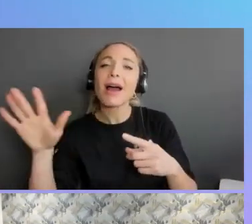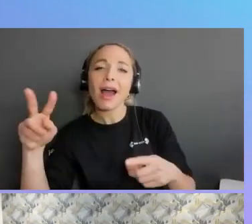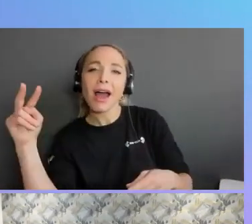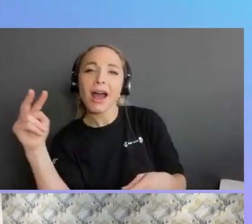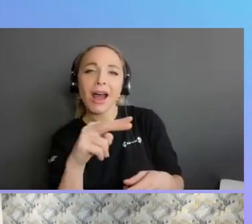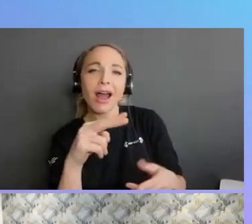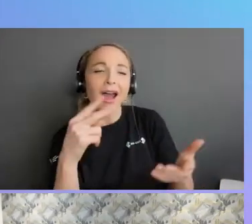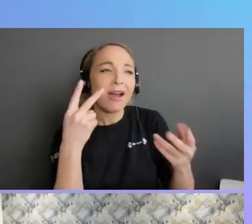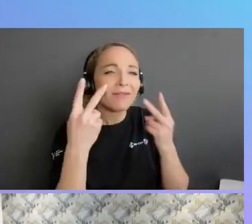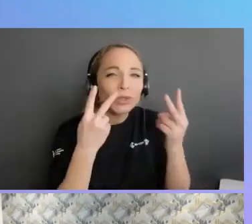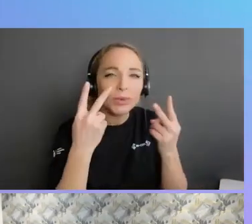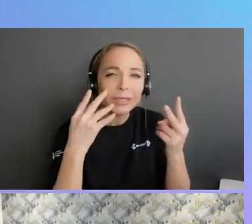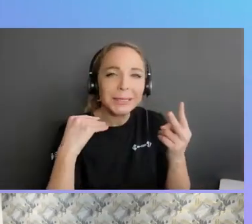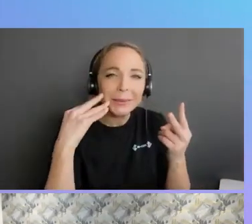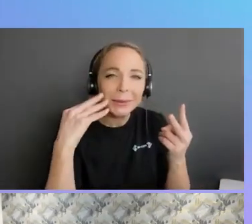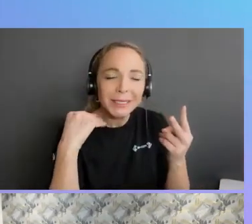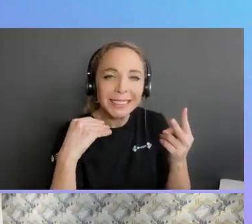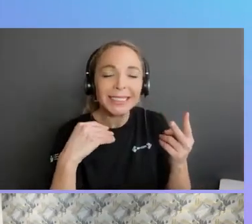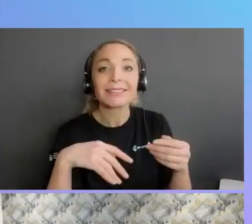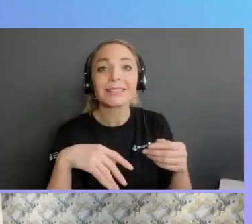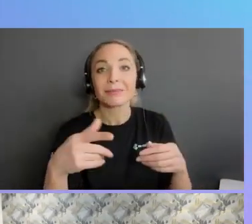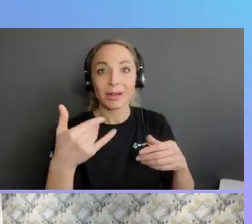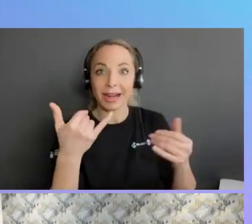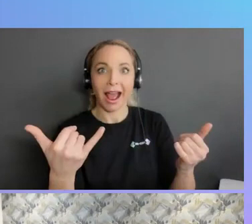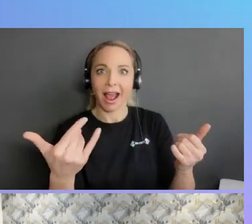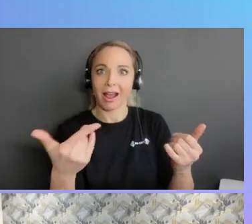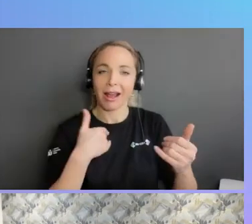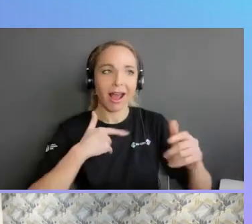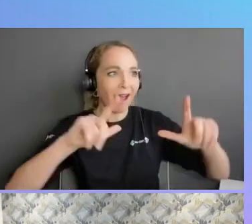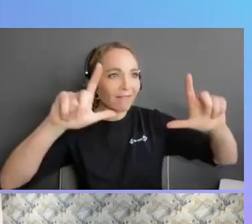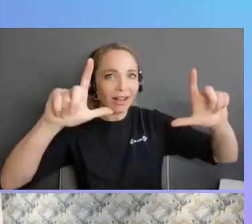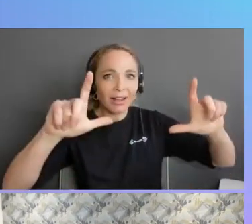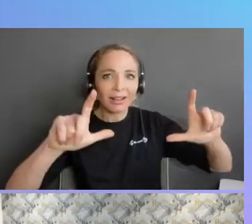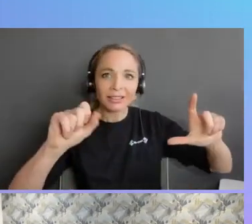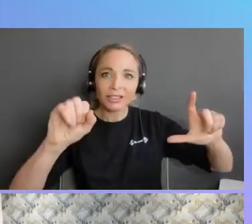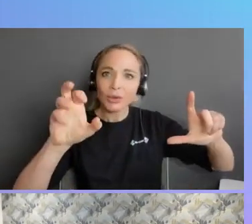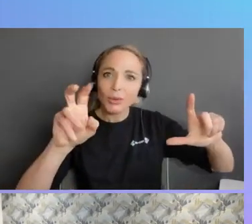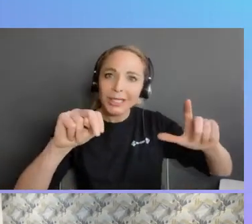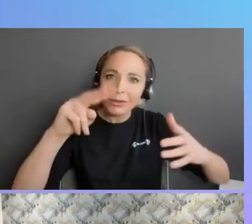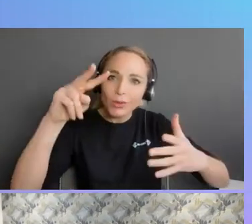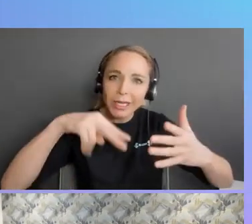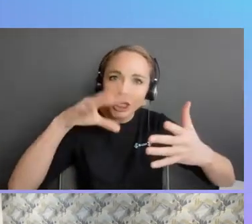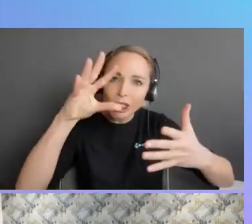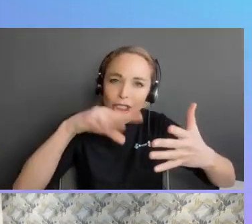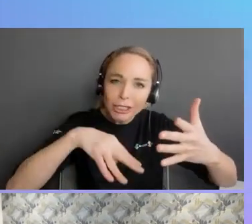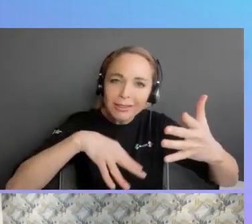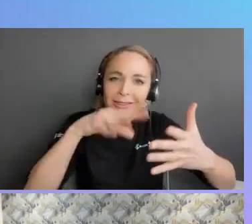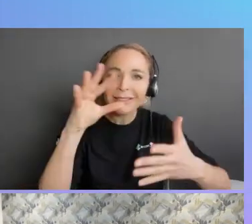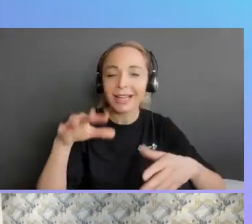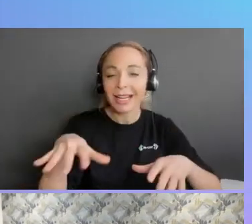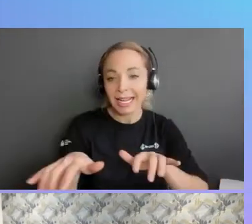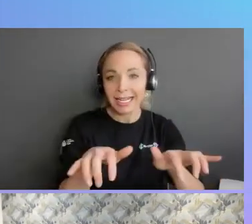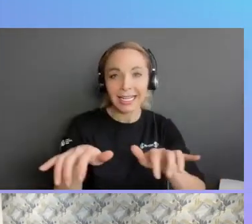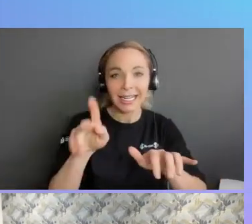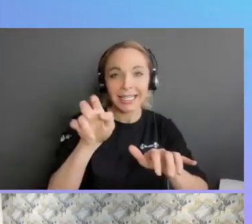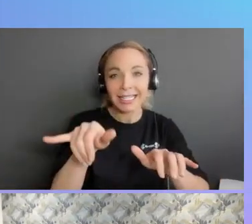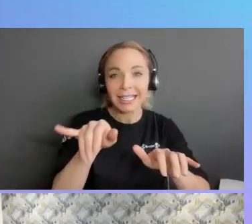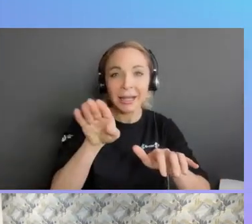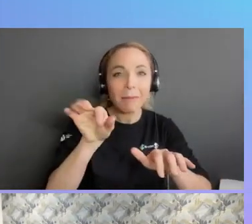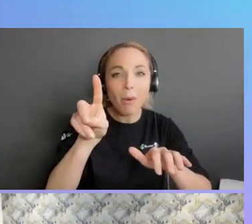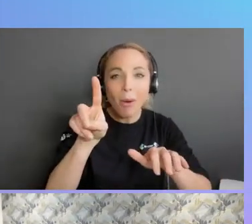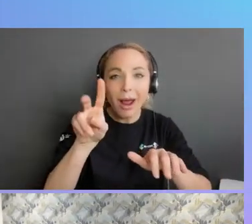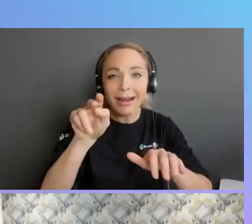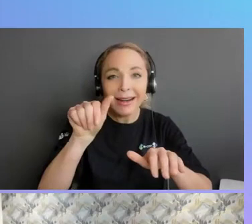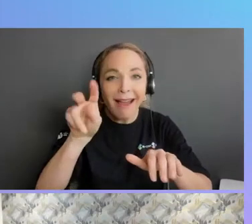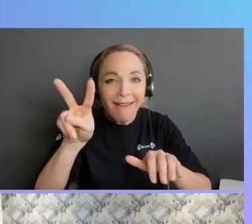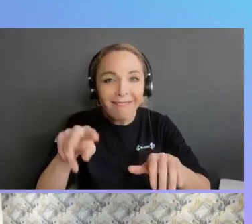have screen readers, we have keyboard navigation, we have so many other types of assistive